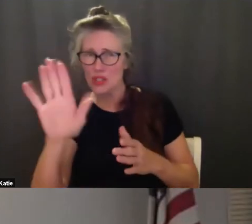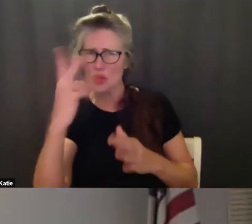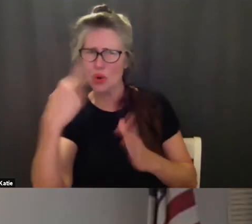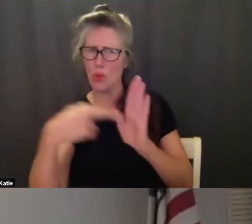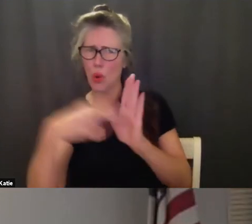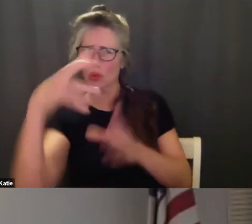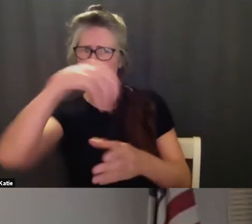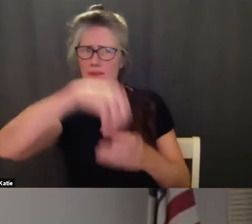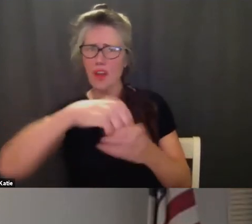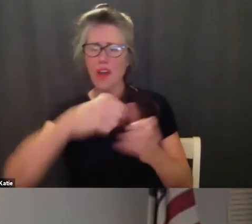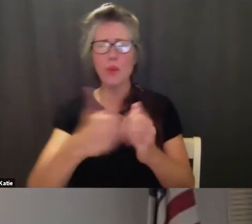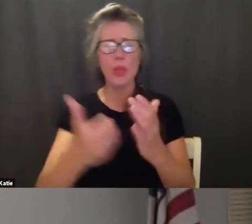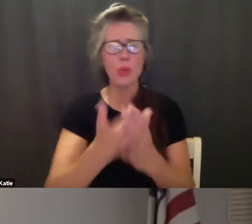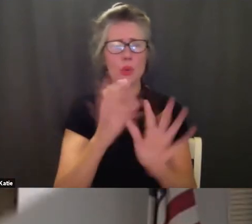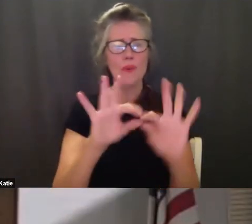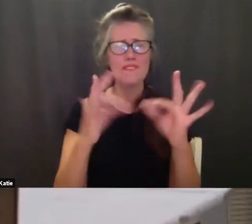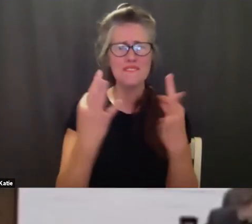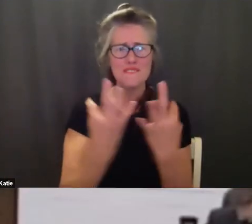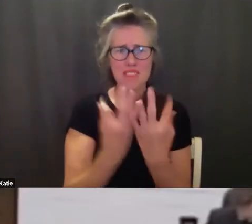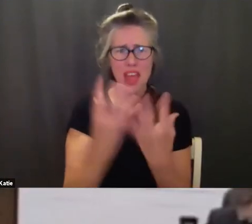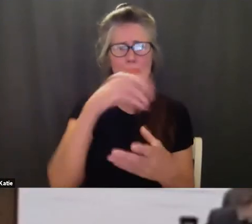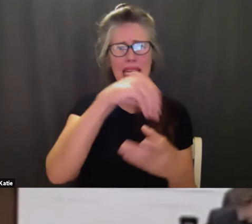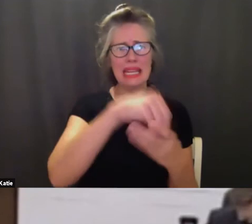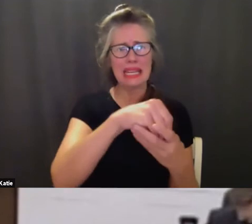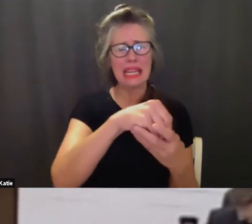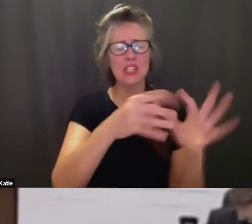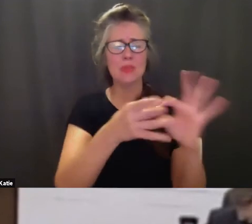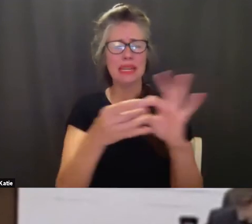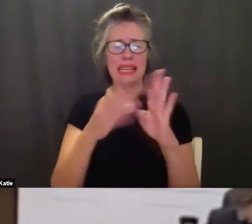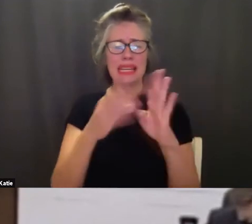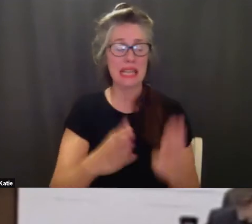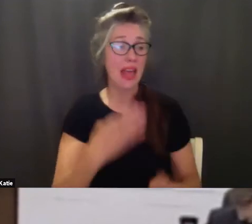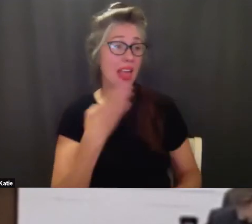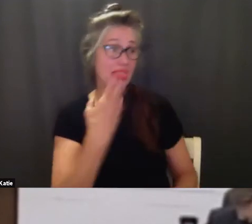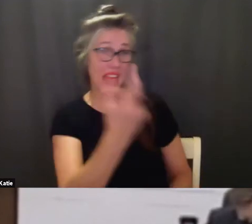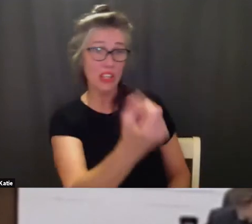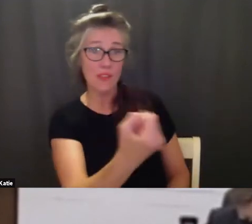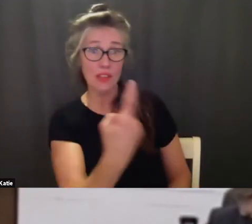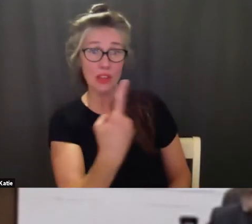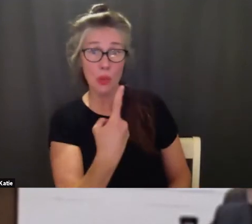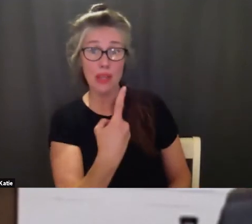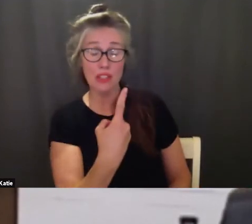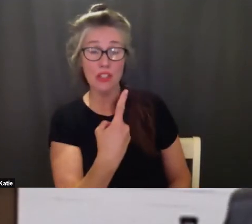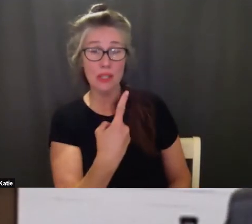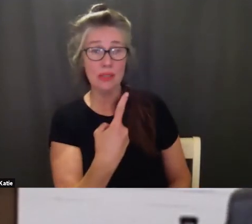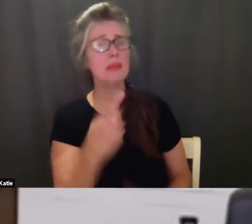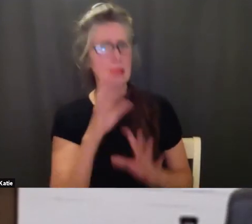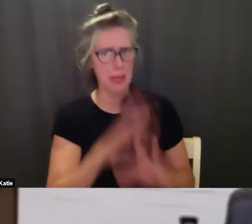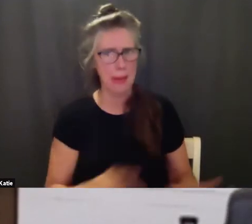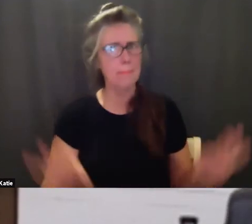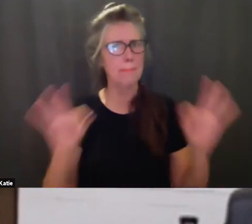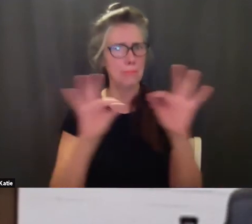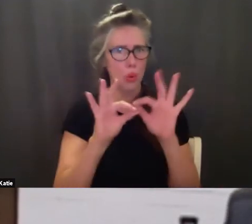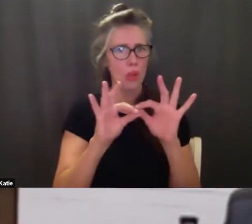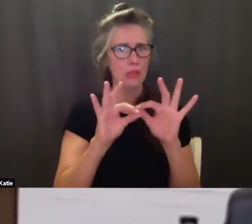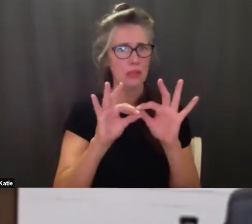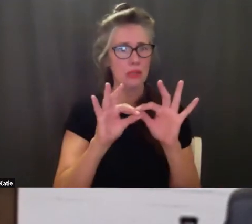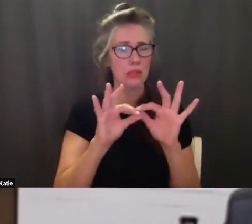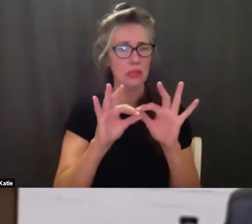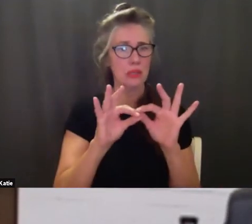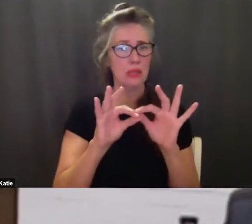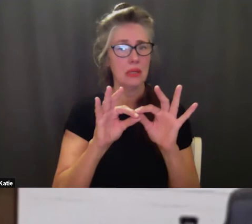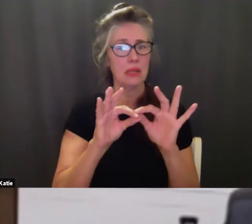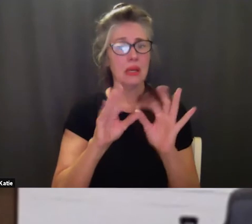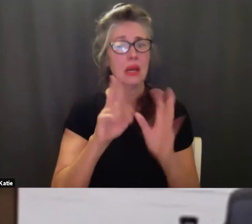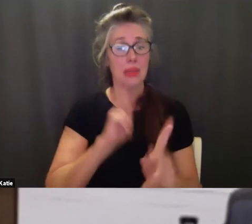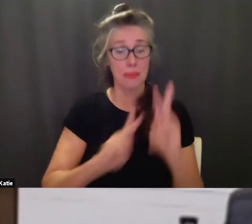liaisons? Thank you for the question. I think it's really, really important that the folks